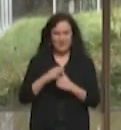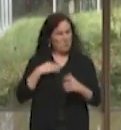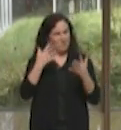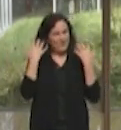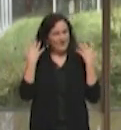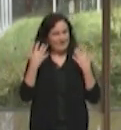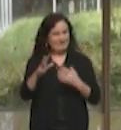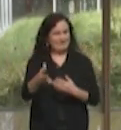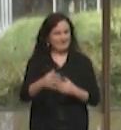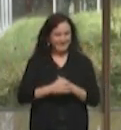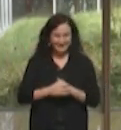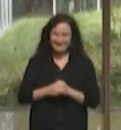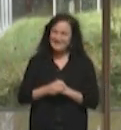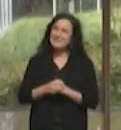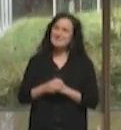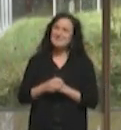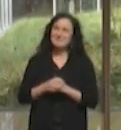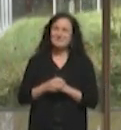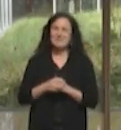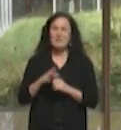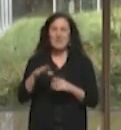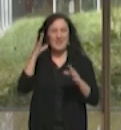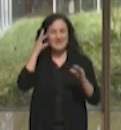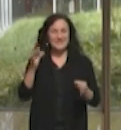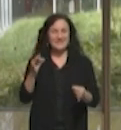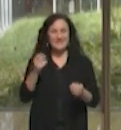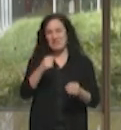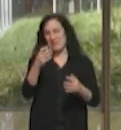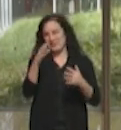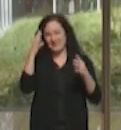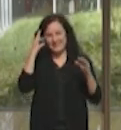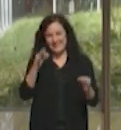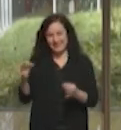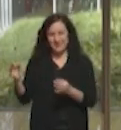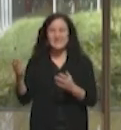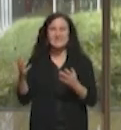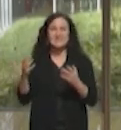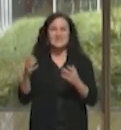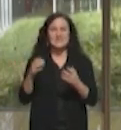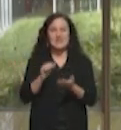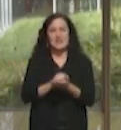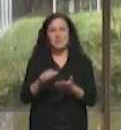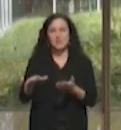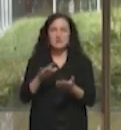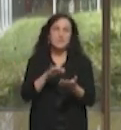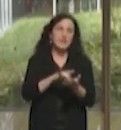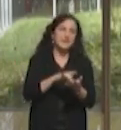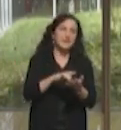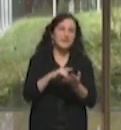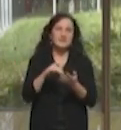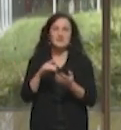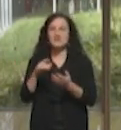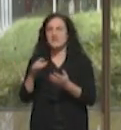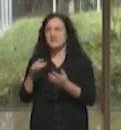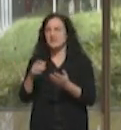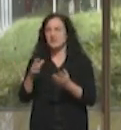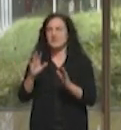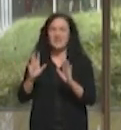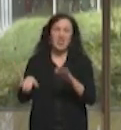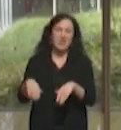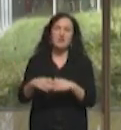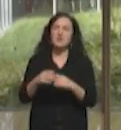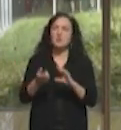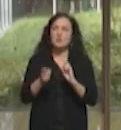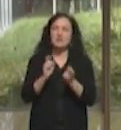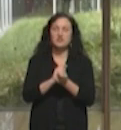friendly. But in the aftermath of that decision and other decisions related to abortion medication, we stockpiled. We changed our laws.